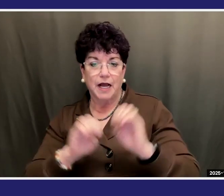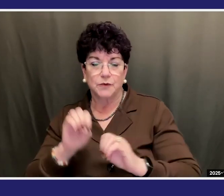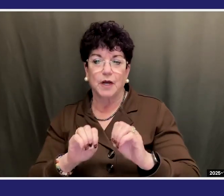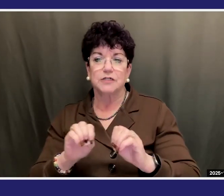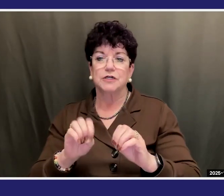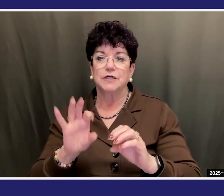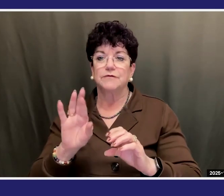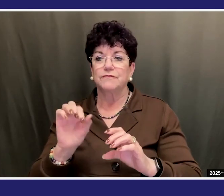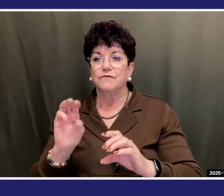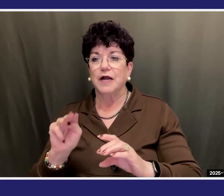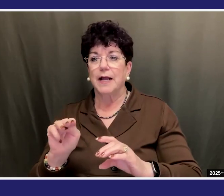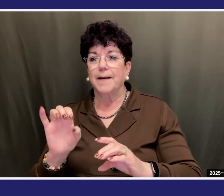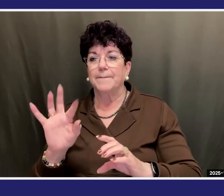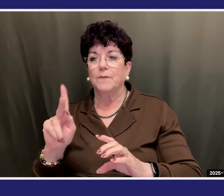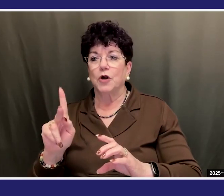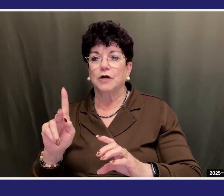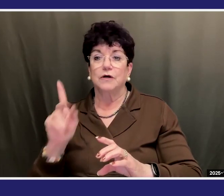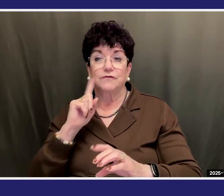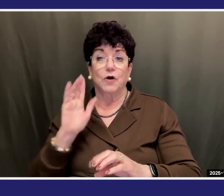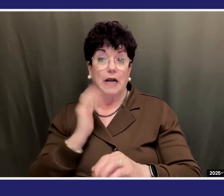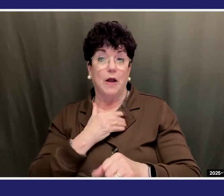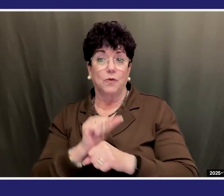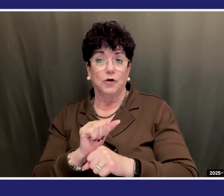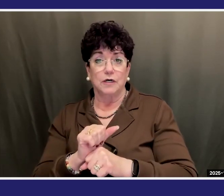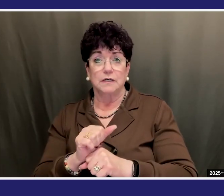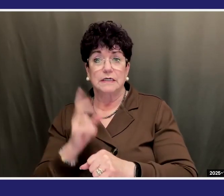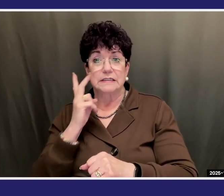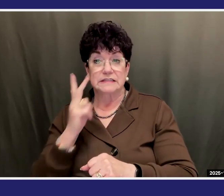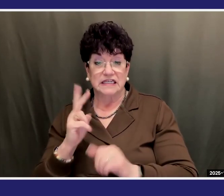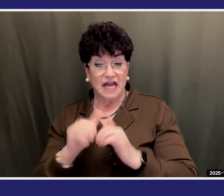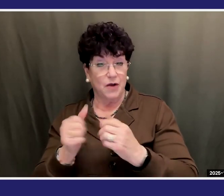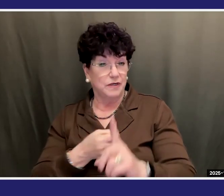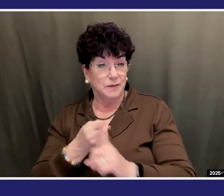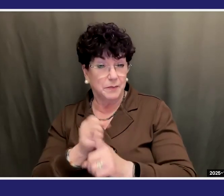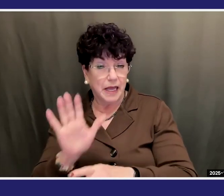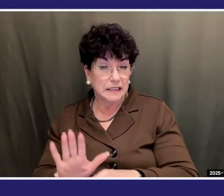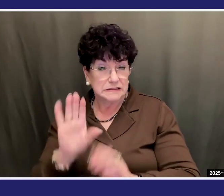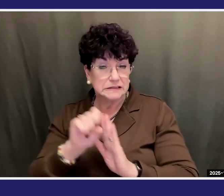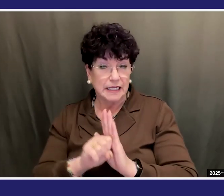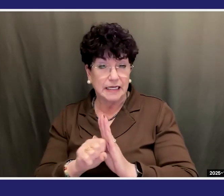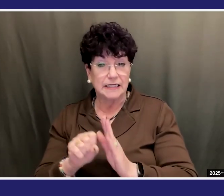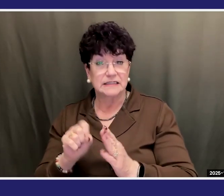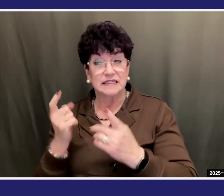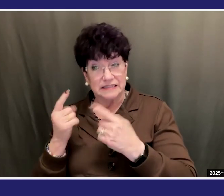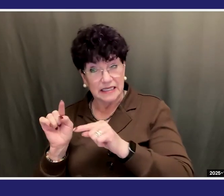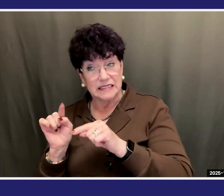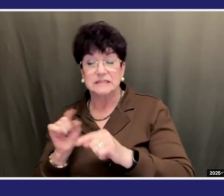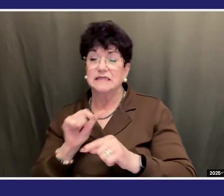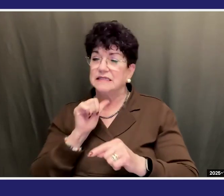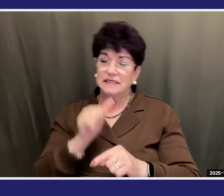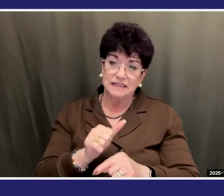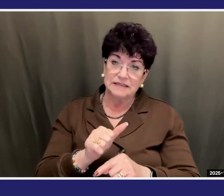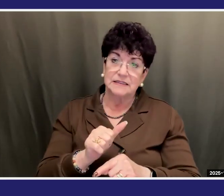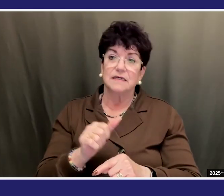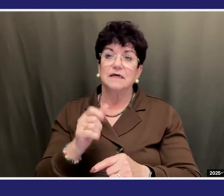for the work that we're doing. We want to be able to look at the statewide impact, what's working, what's not working, what needs to be tweaked, what needs to